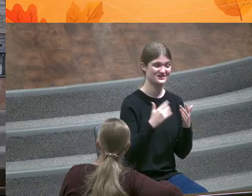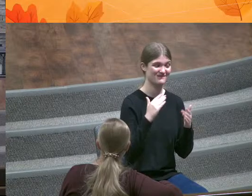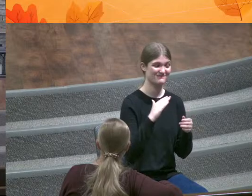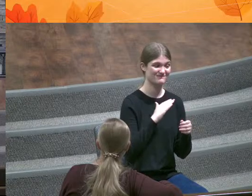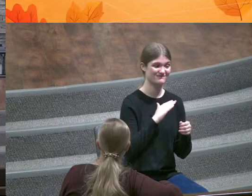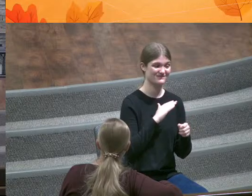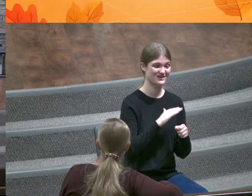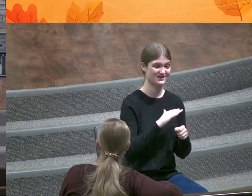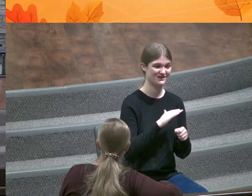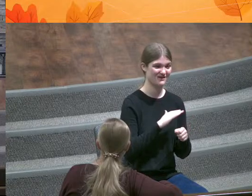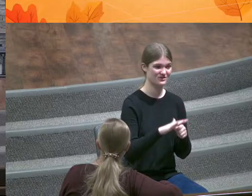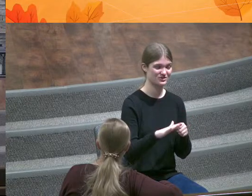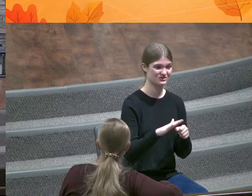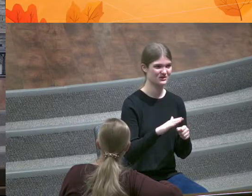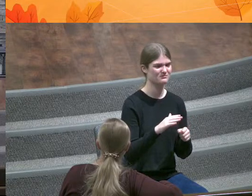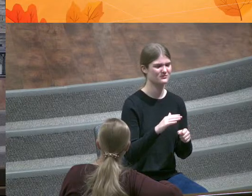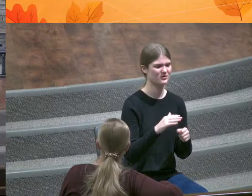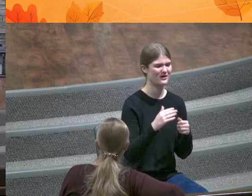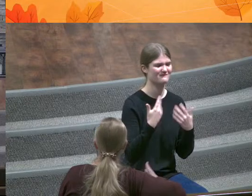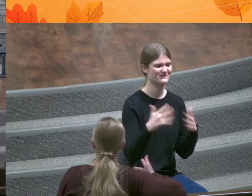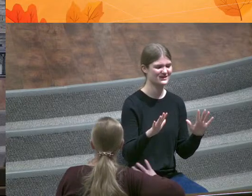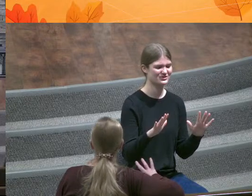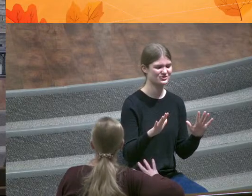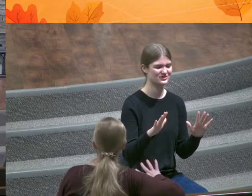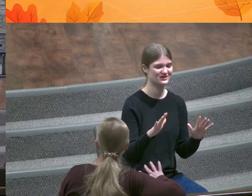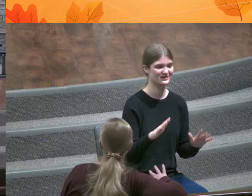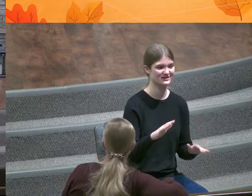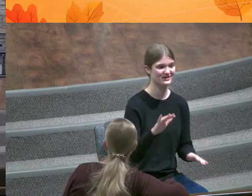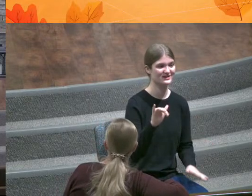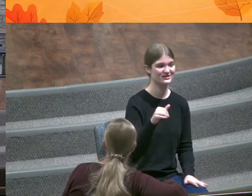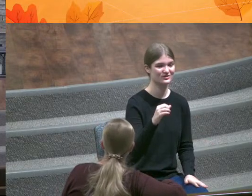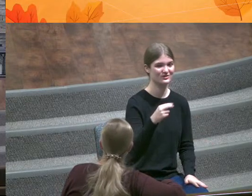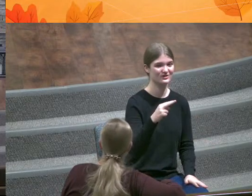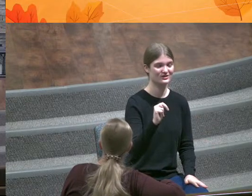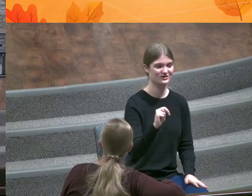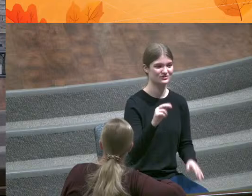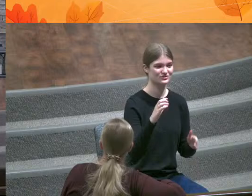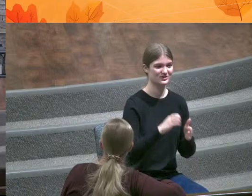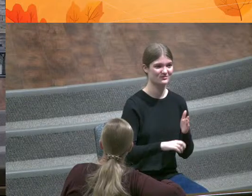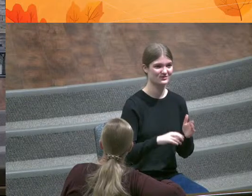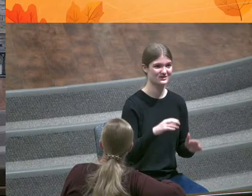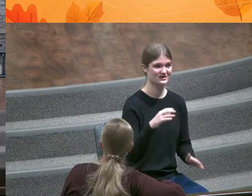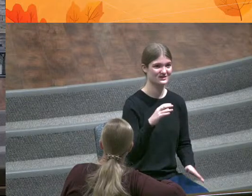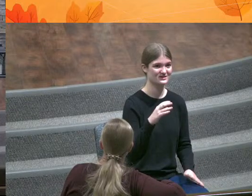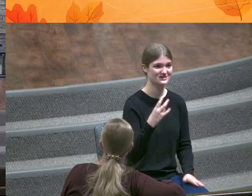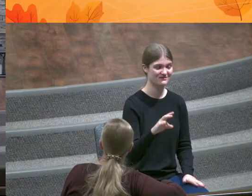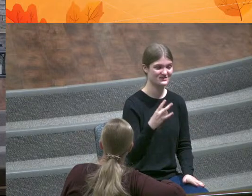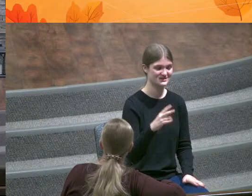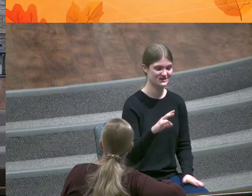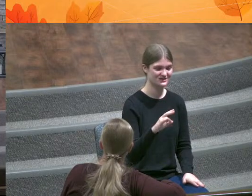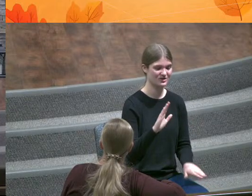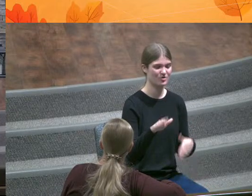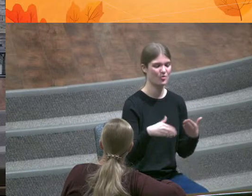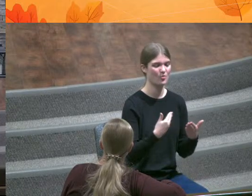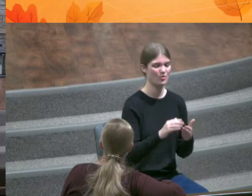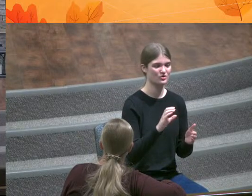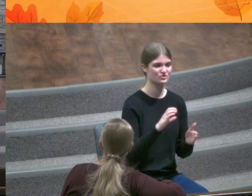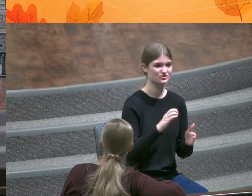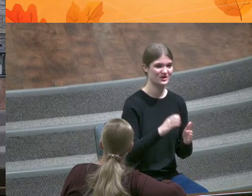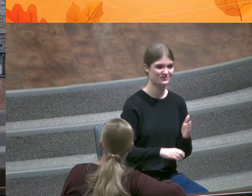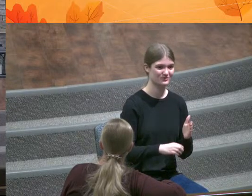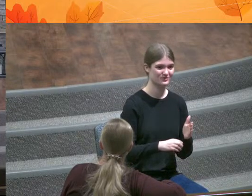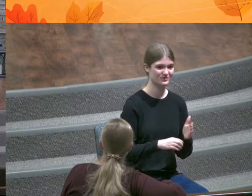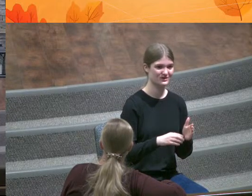Prayer was his thermal. Read John 17. The whole chapter is prayer. Beautiful